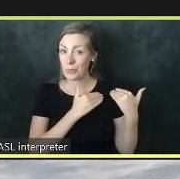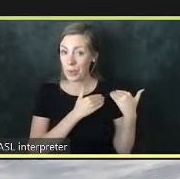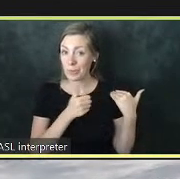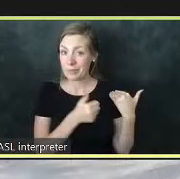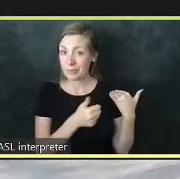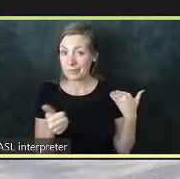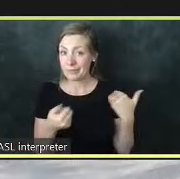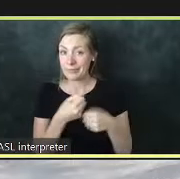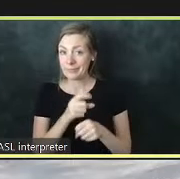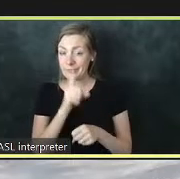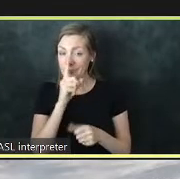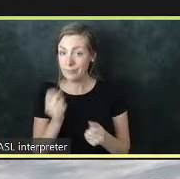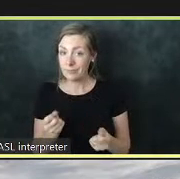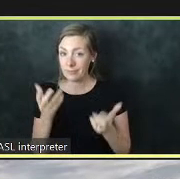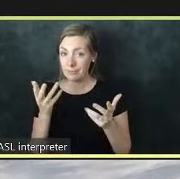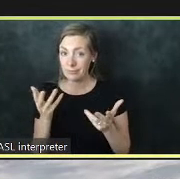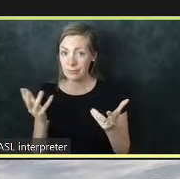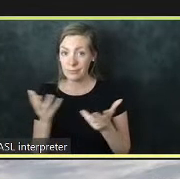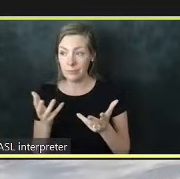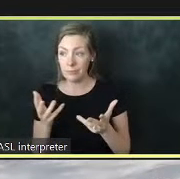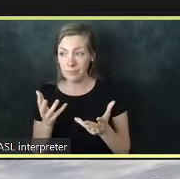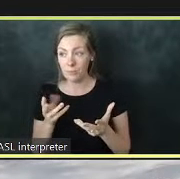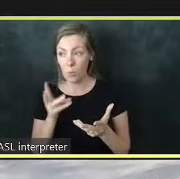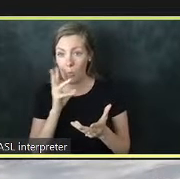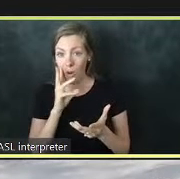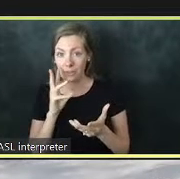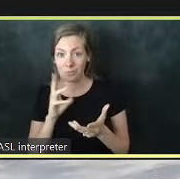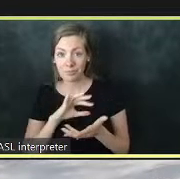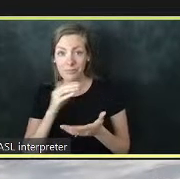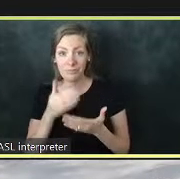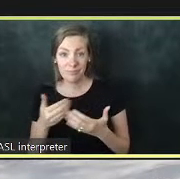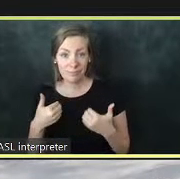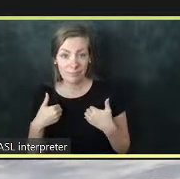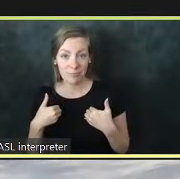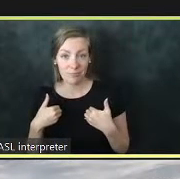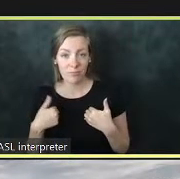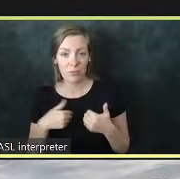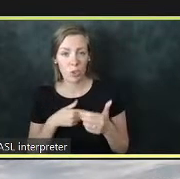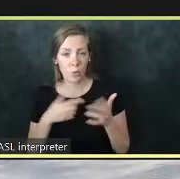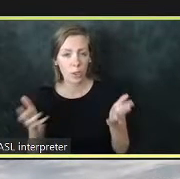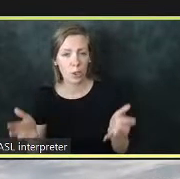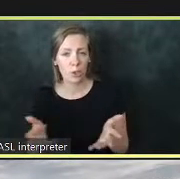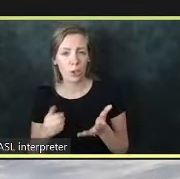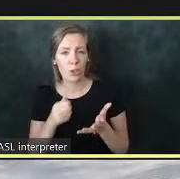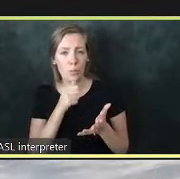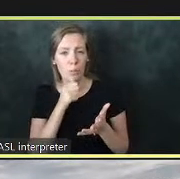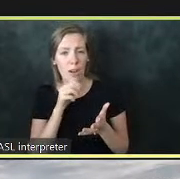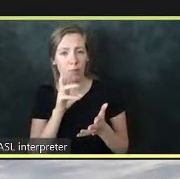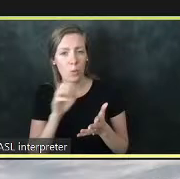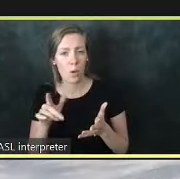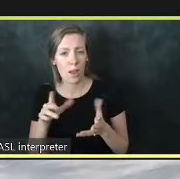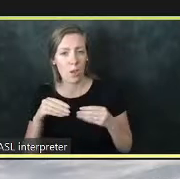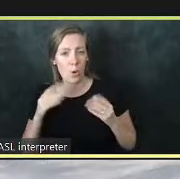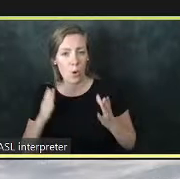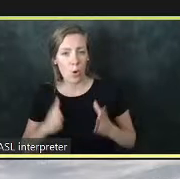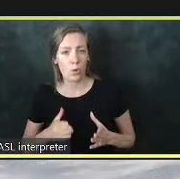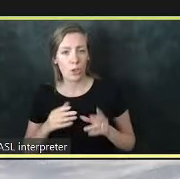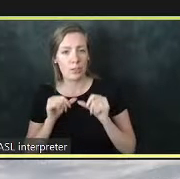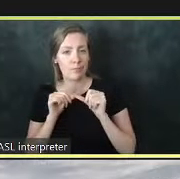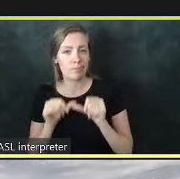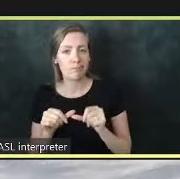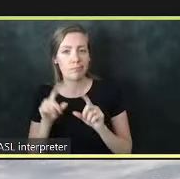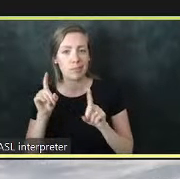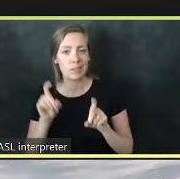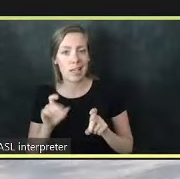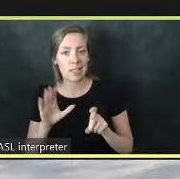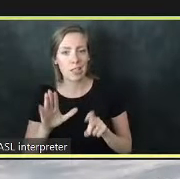muy they bajito el maintain their pozo y water. los niveles de agua están bastante bajos, Encourage private empieza a well cambiar la owners calidad del agua. to regularly Entonces, test estamos todo el wells